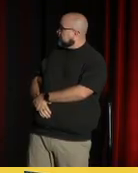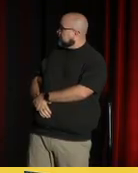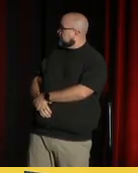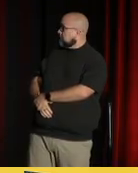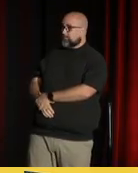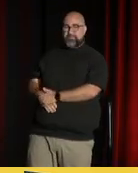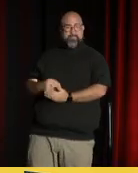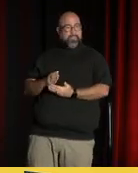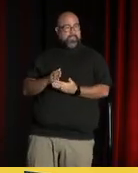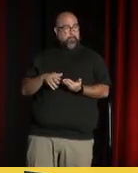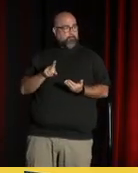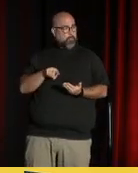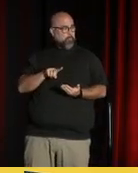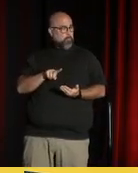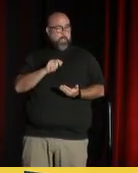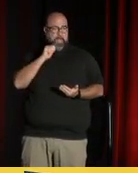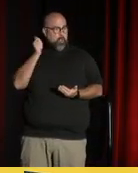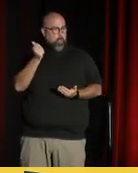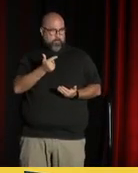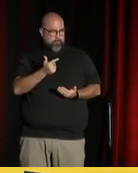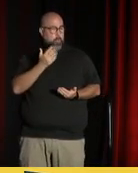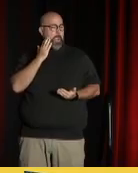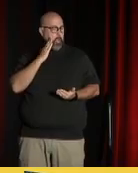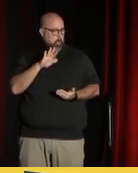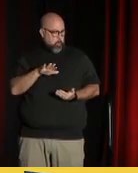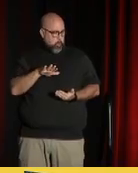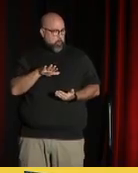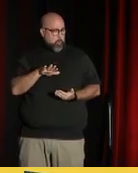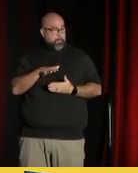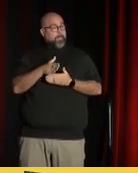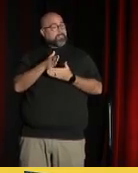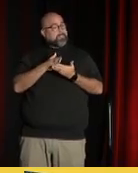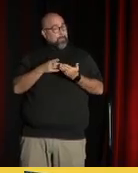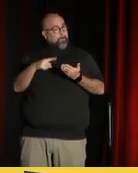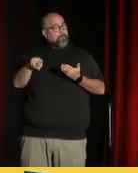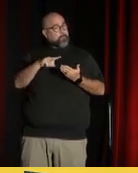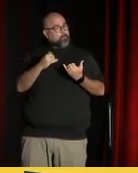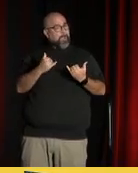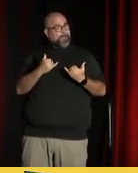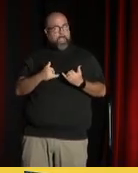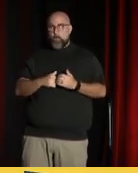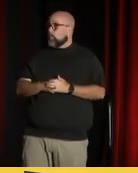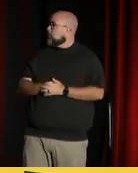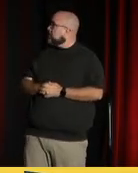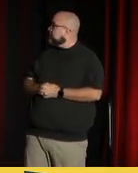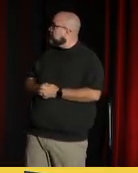Some of you, not all of you, I know. But some of you right now